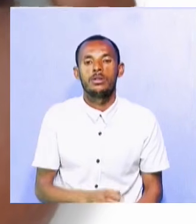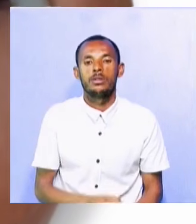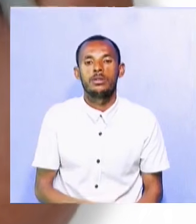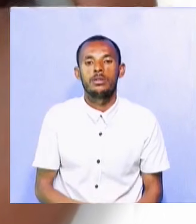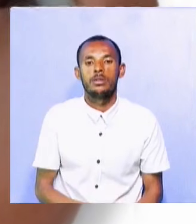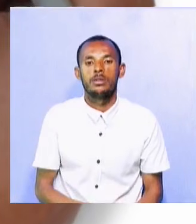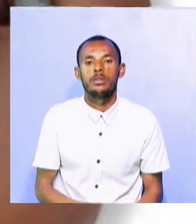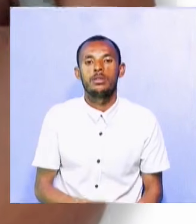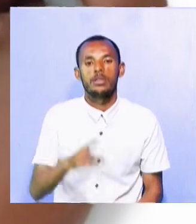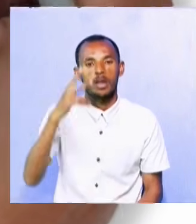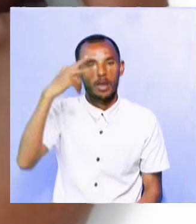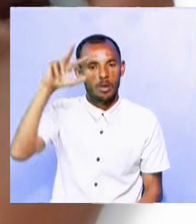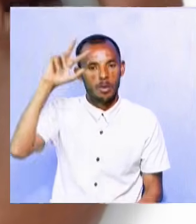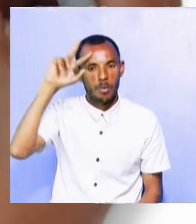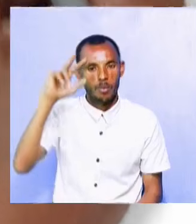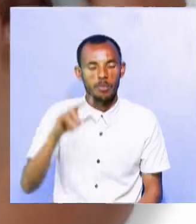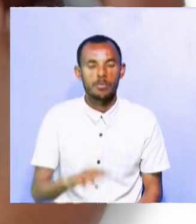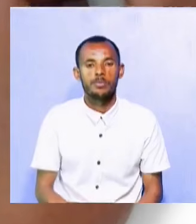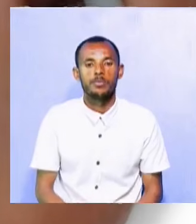the cube.